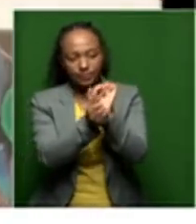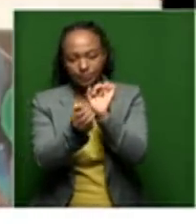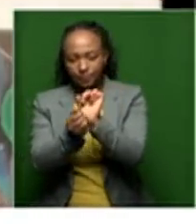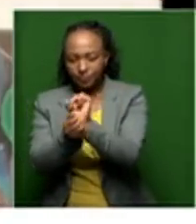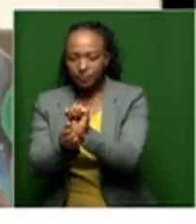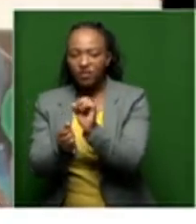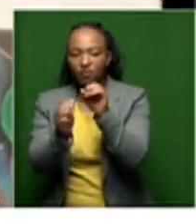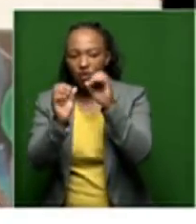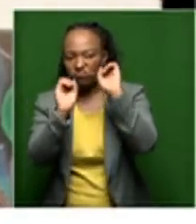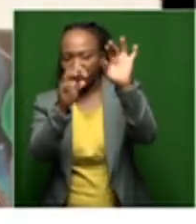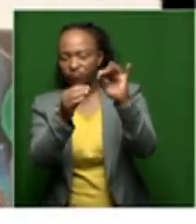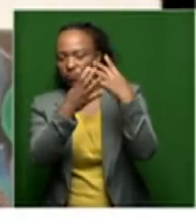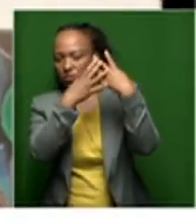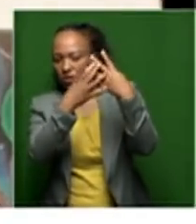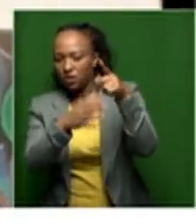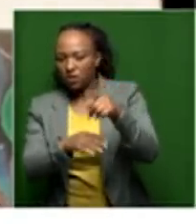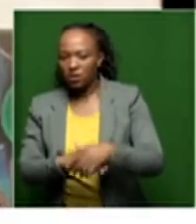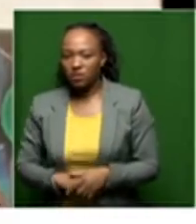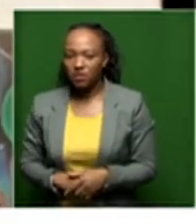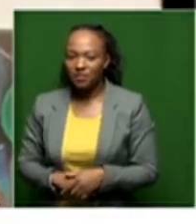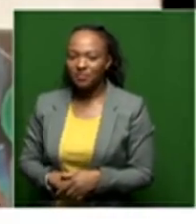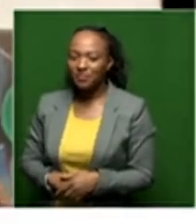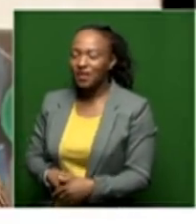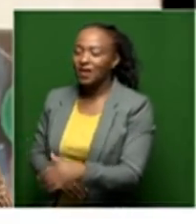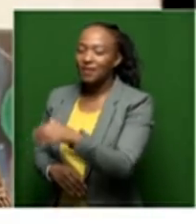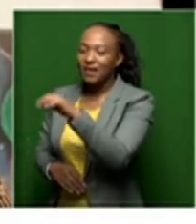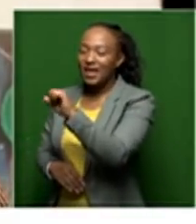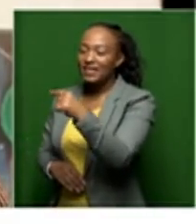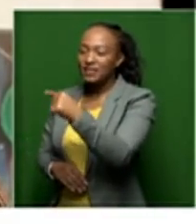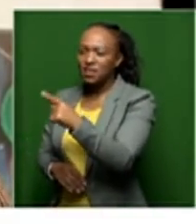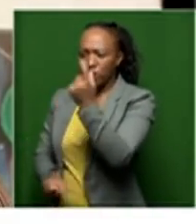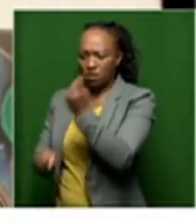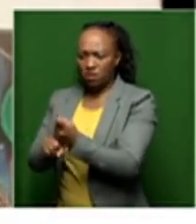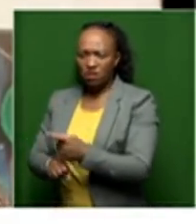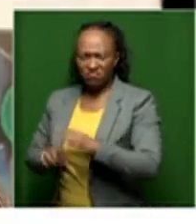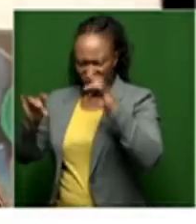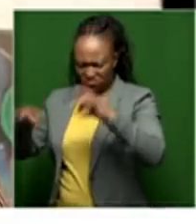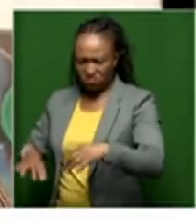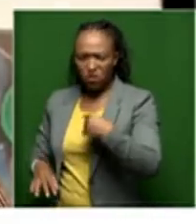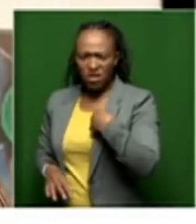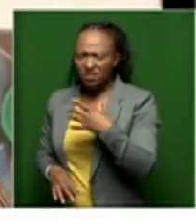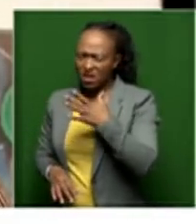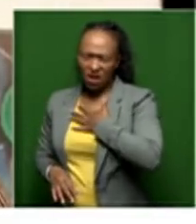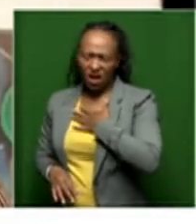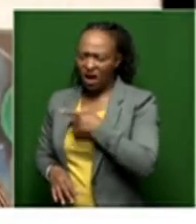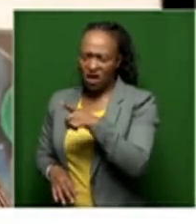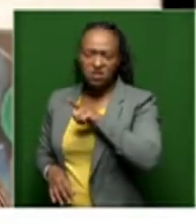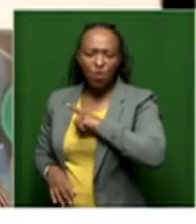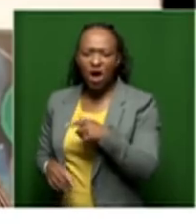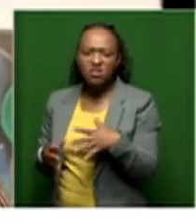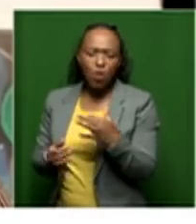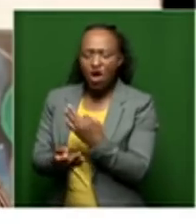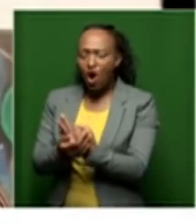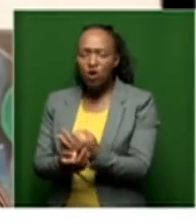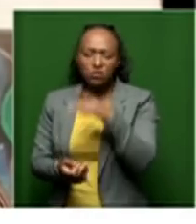I think the Secretary General would disagree with you on the Hollywood-style arrests. He himself has said, no, he's not impressed with these